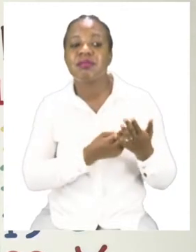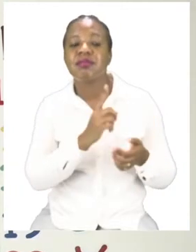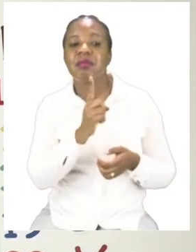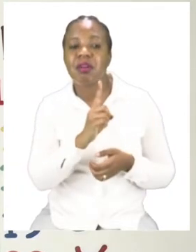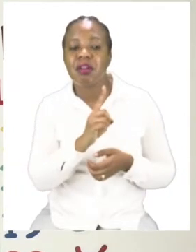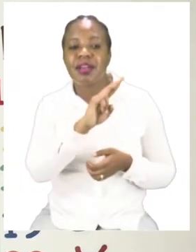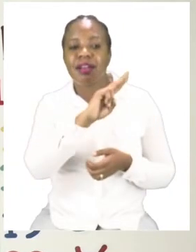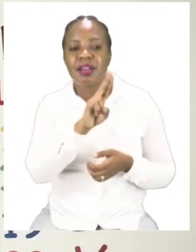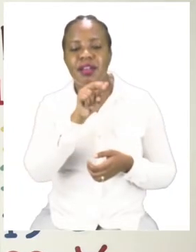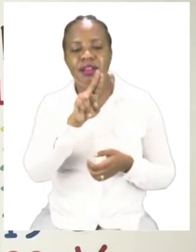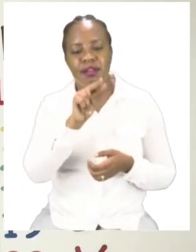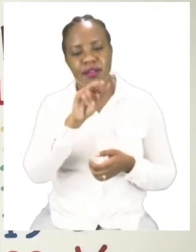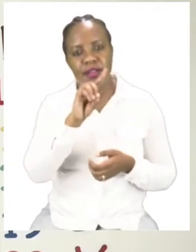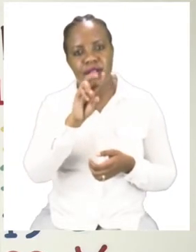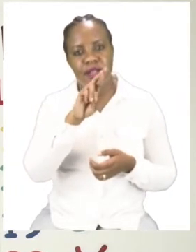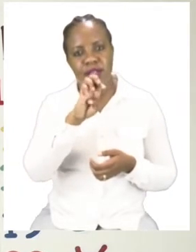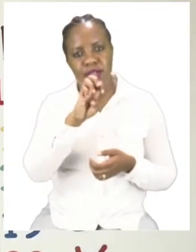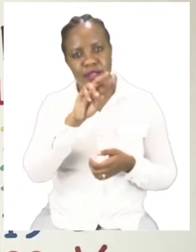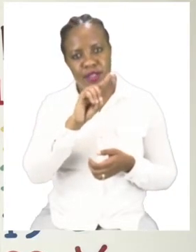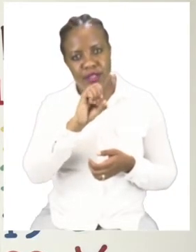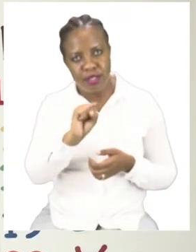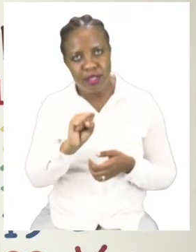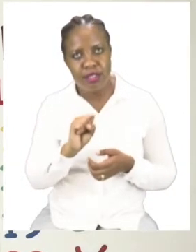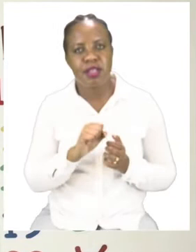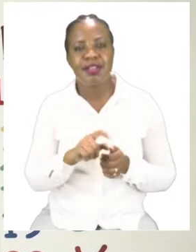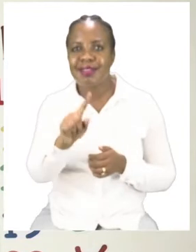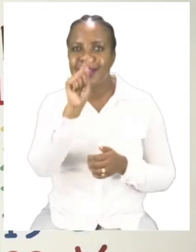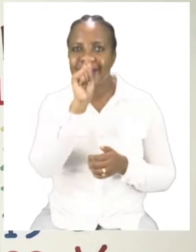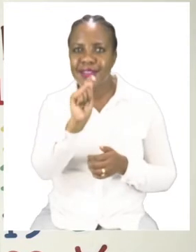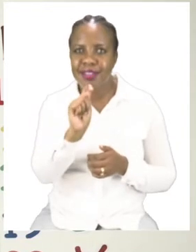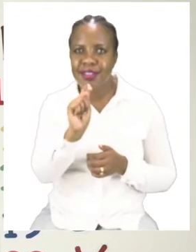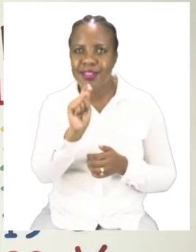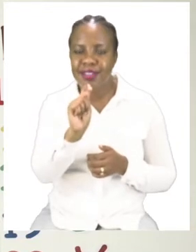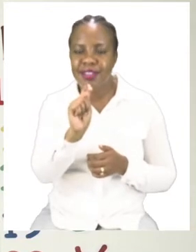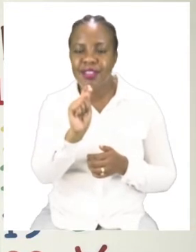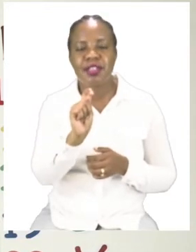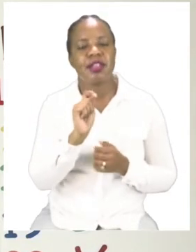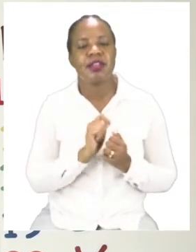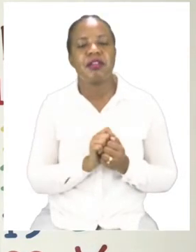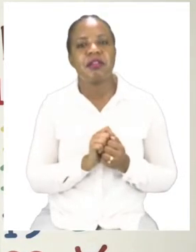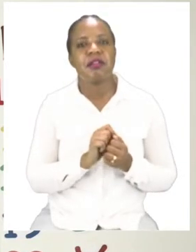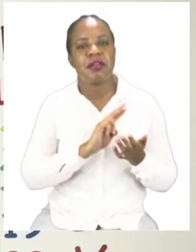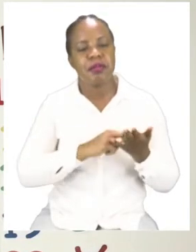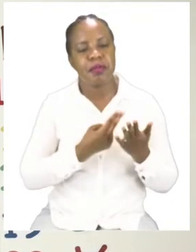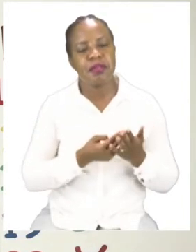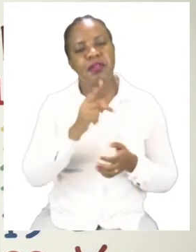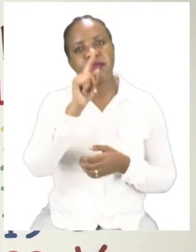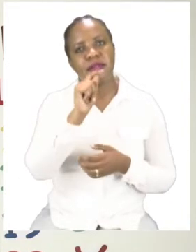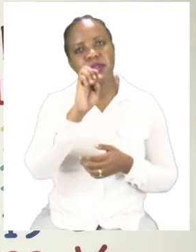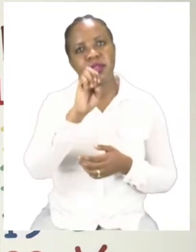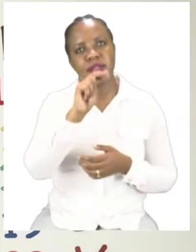and our U. And place value means the place the number is sitting, or